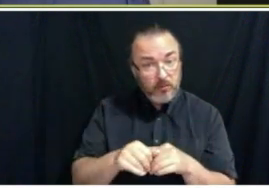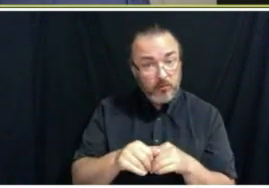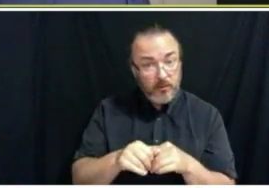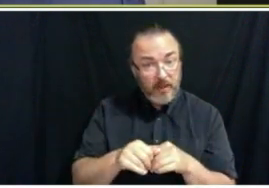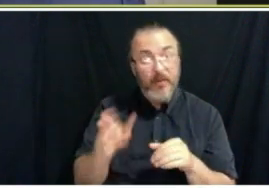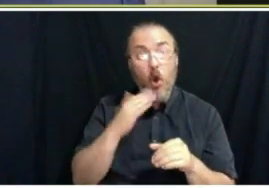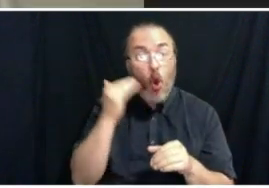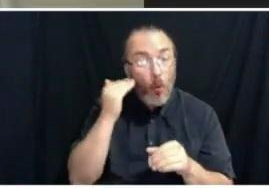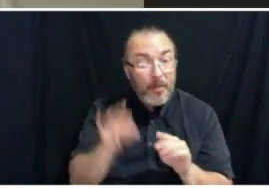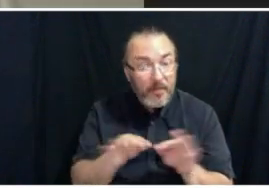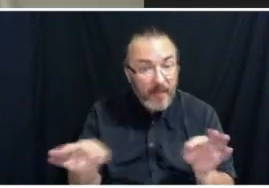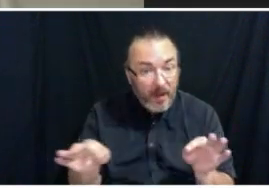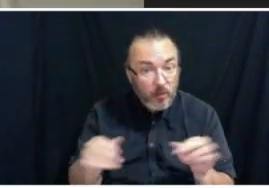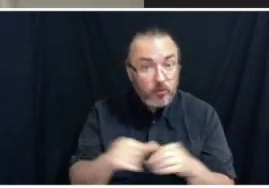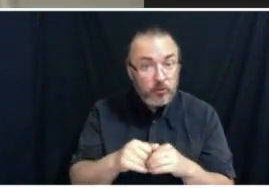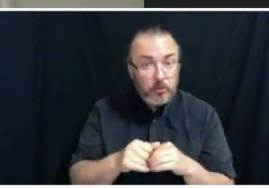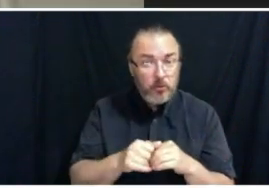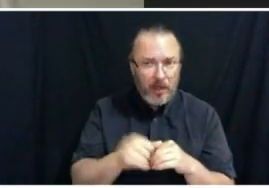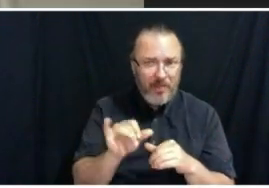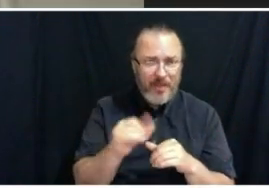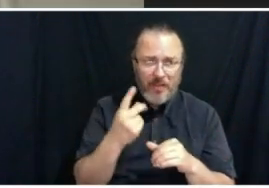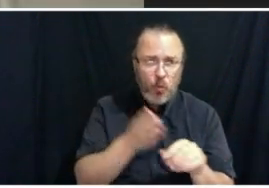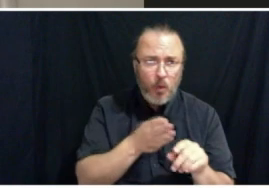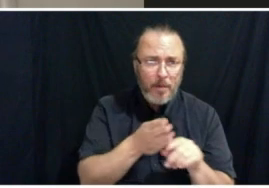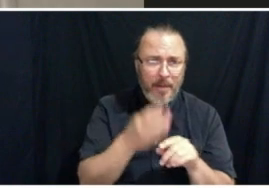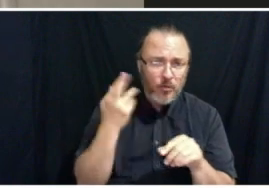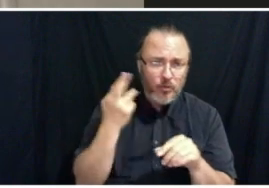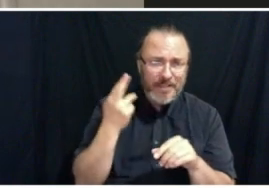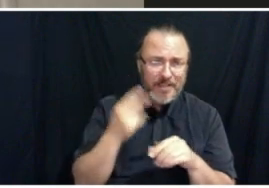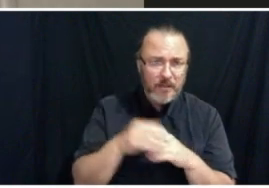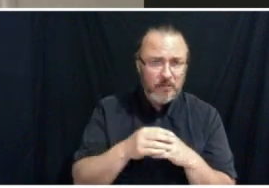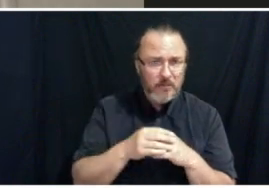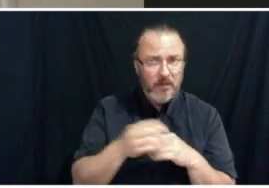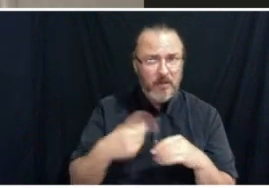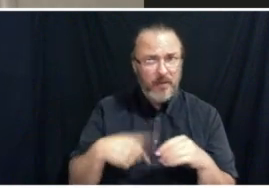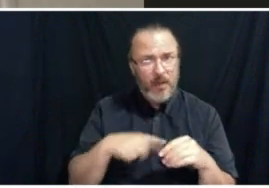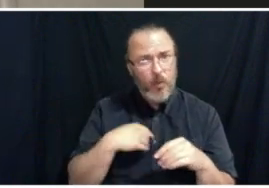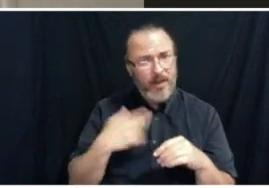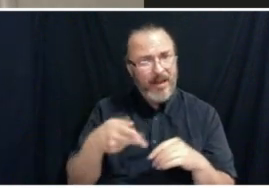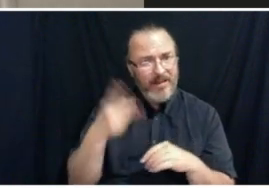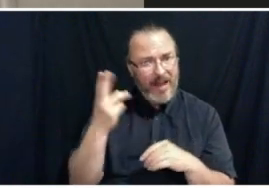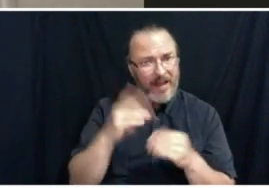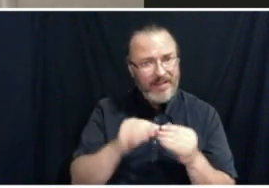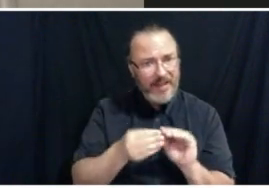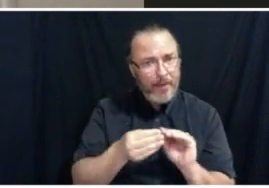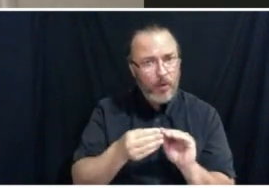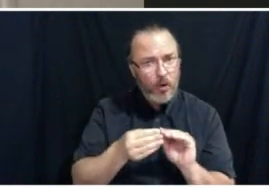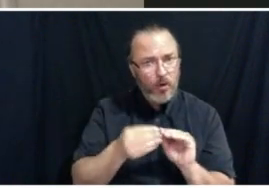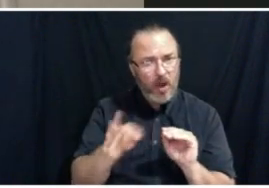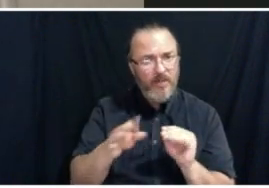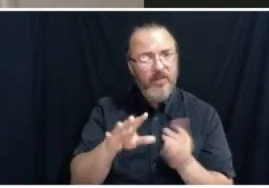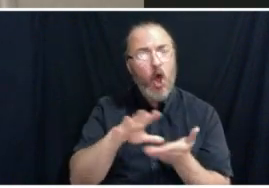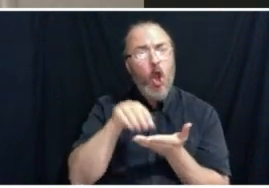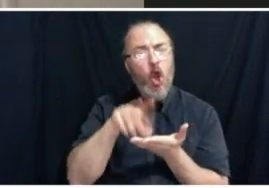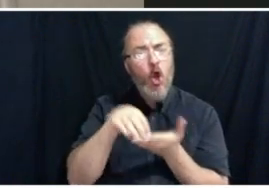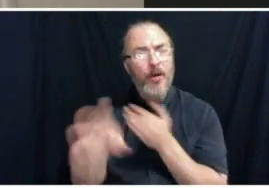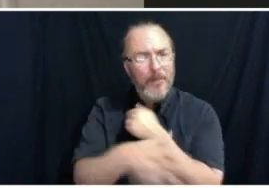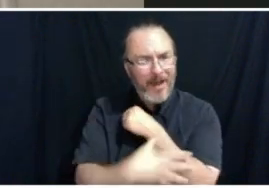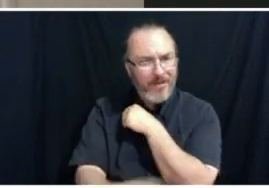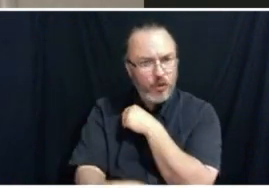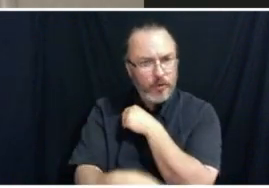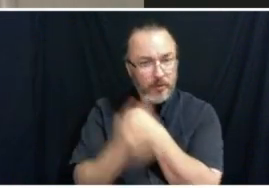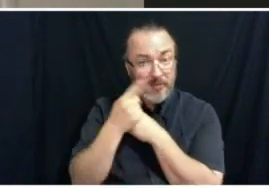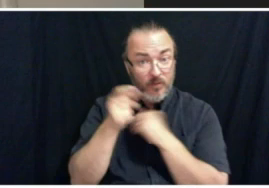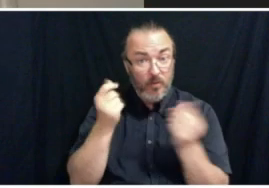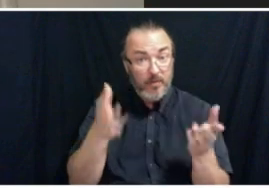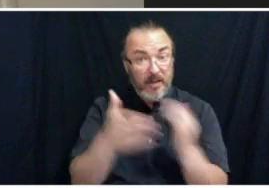that's probably one of the main reasons of why we had such high numbers of learning poverty, right? In many countries, of children who